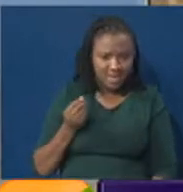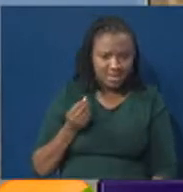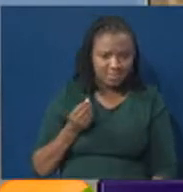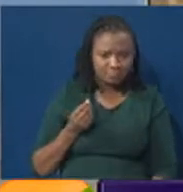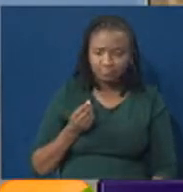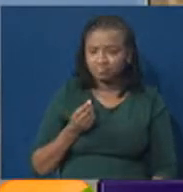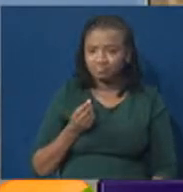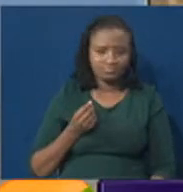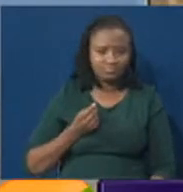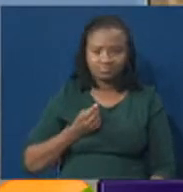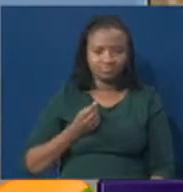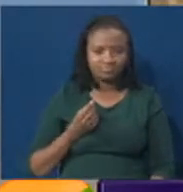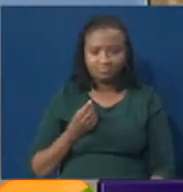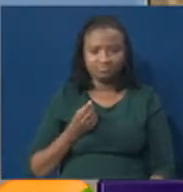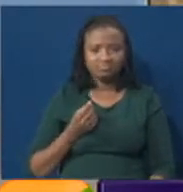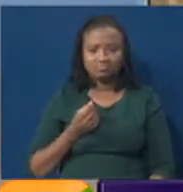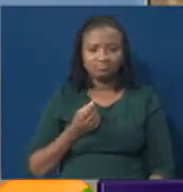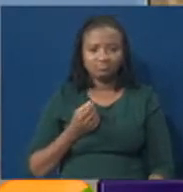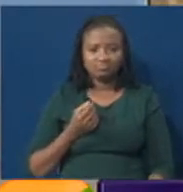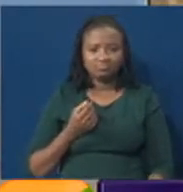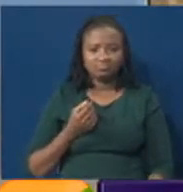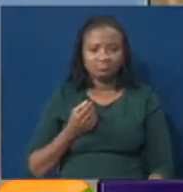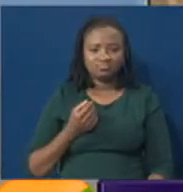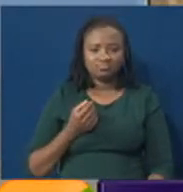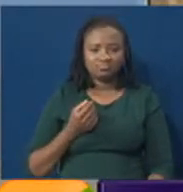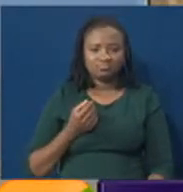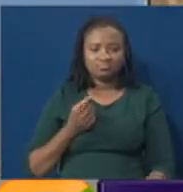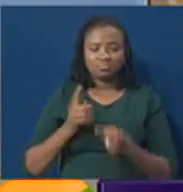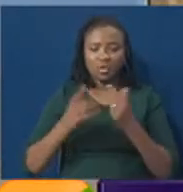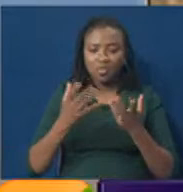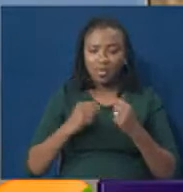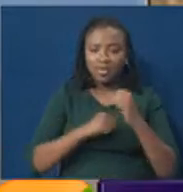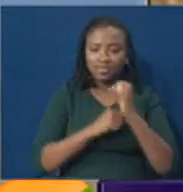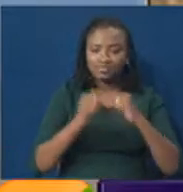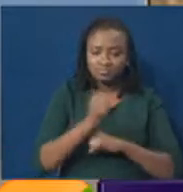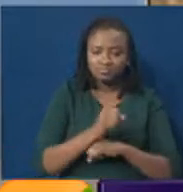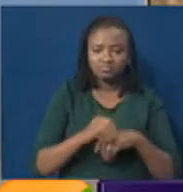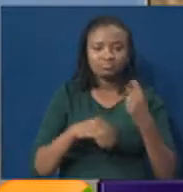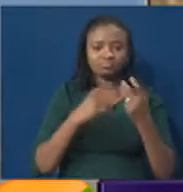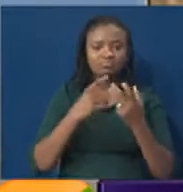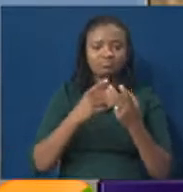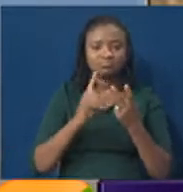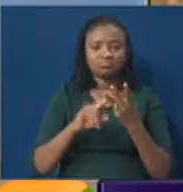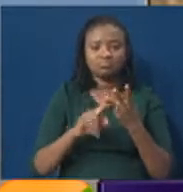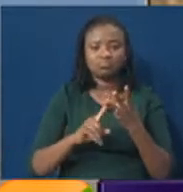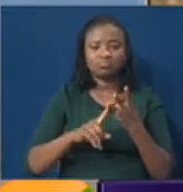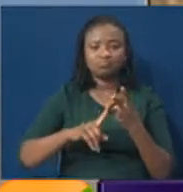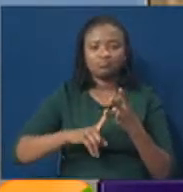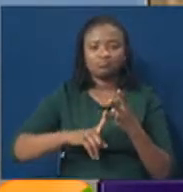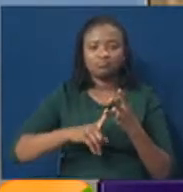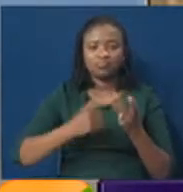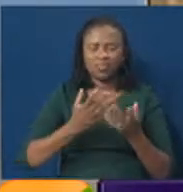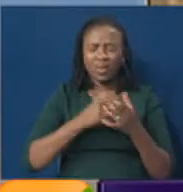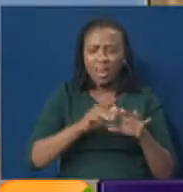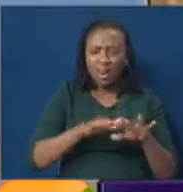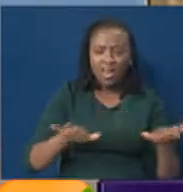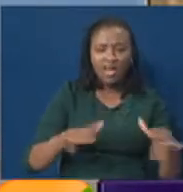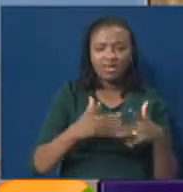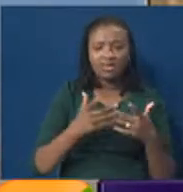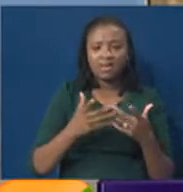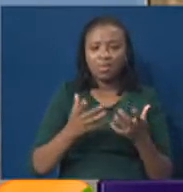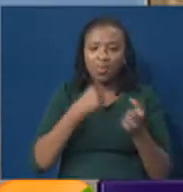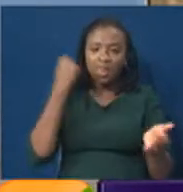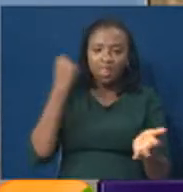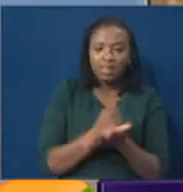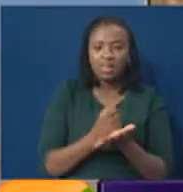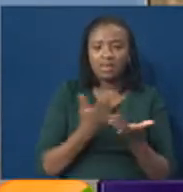constructions. Do something about that. Okay. We need infrastructure to do this thing. Do something about that. There are issues of stamp duty. Do